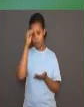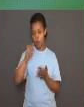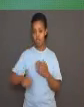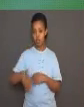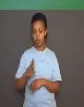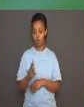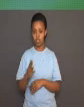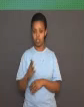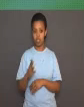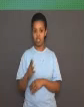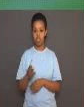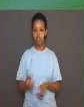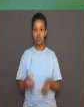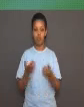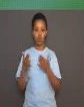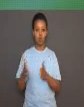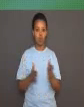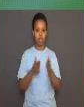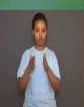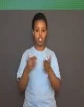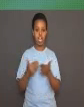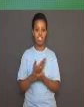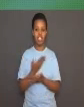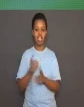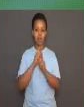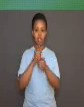with ways to respond to stimuli.